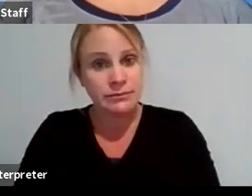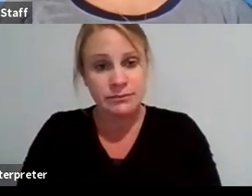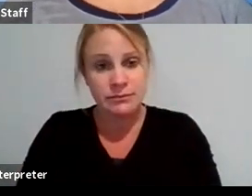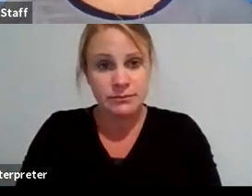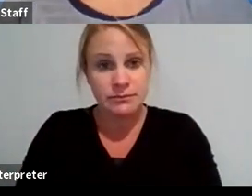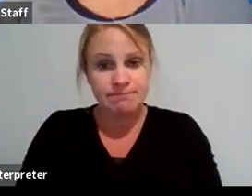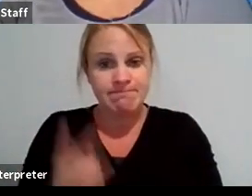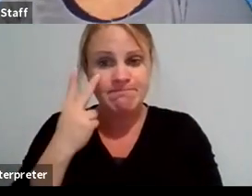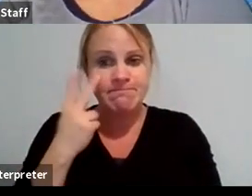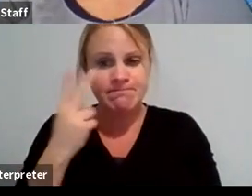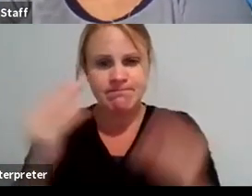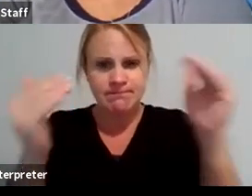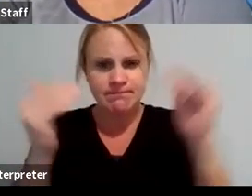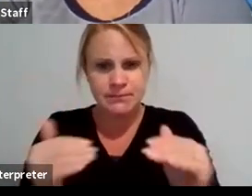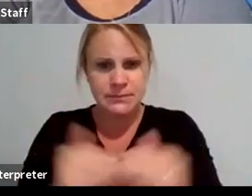Let's see.